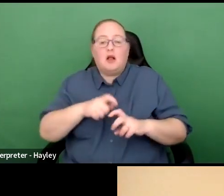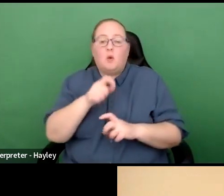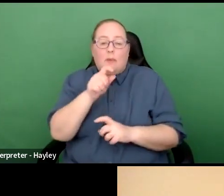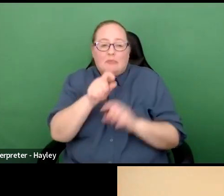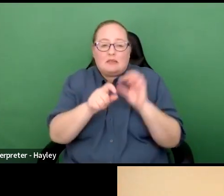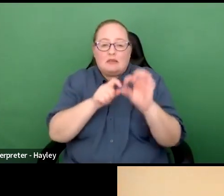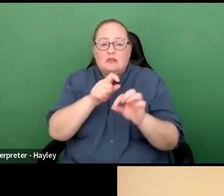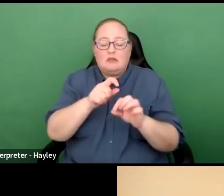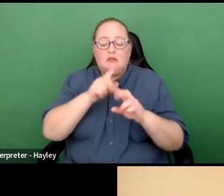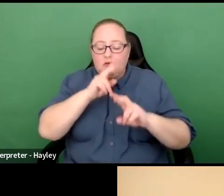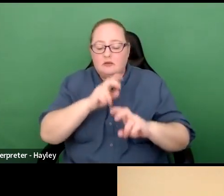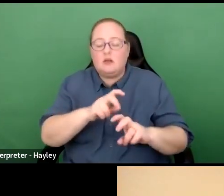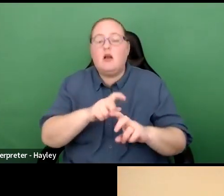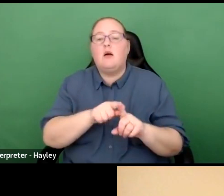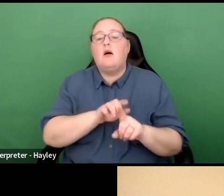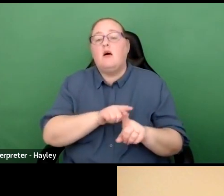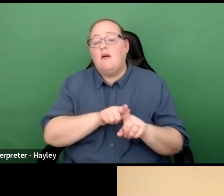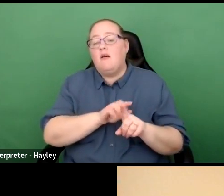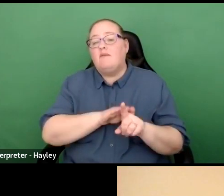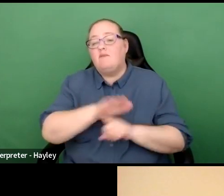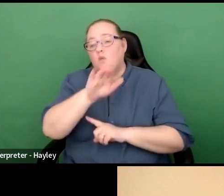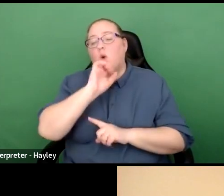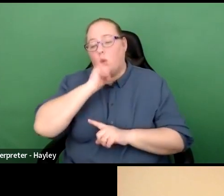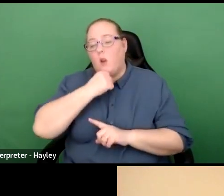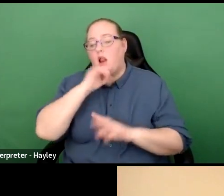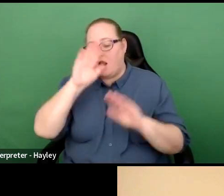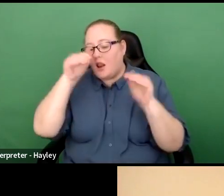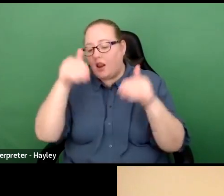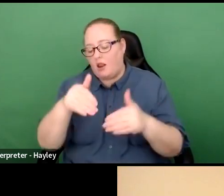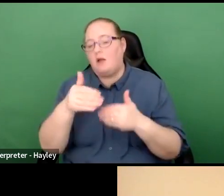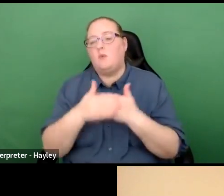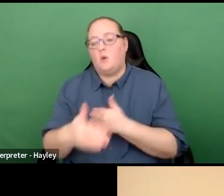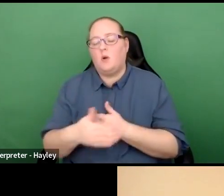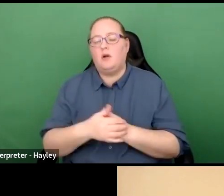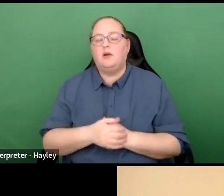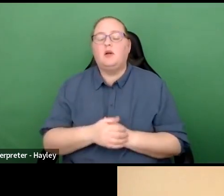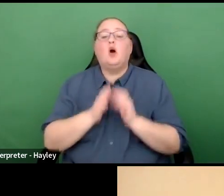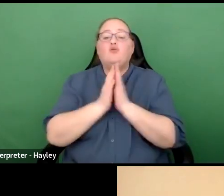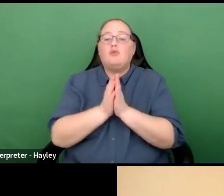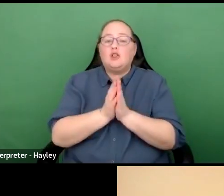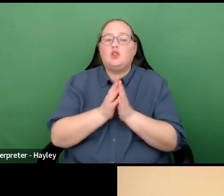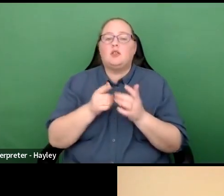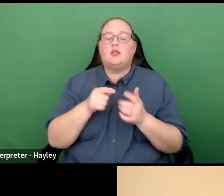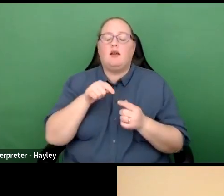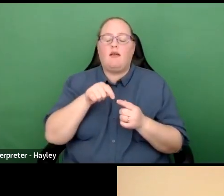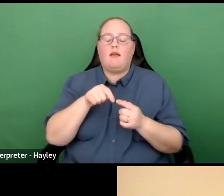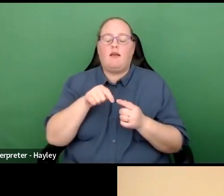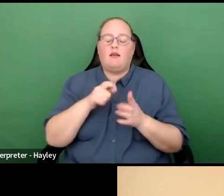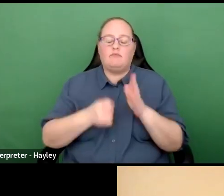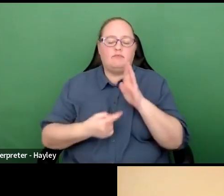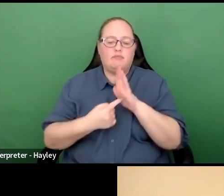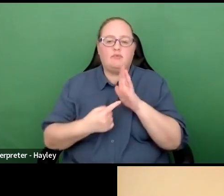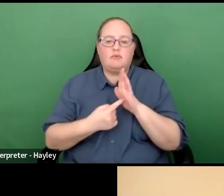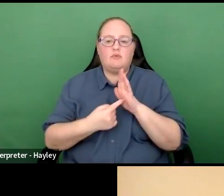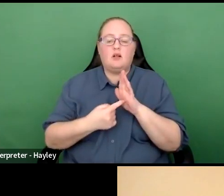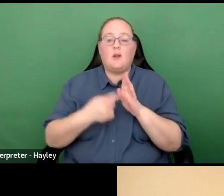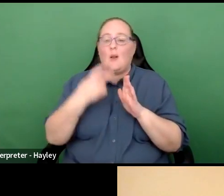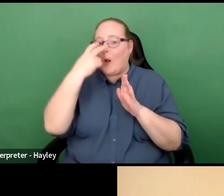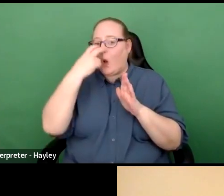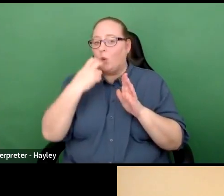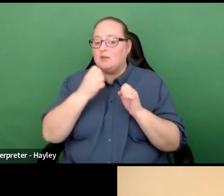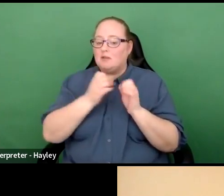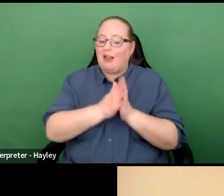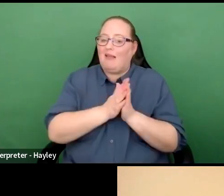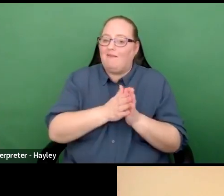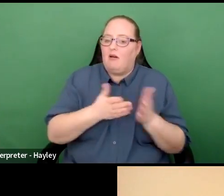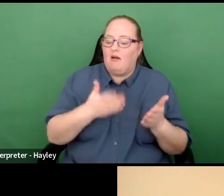well. Religion is extremely important. We control for religion. Old believers, you know, this merchant archive, they're old believers. Many